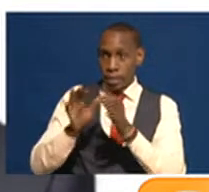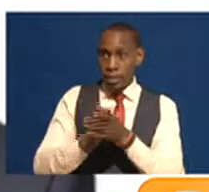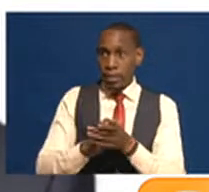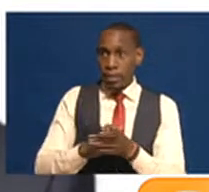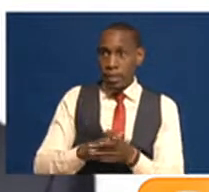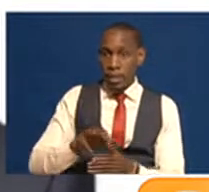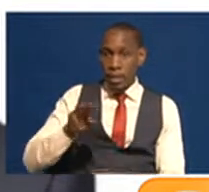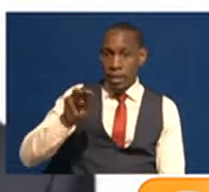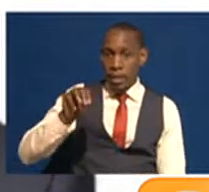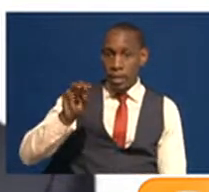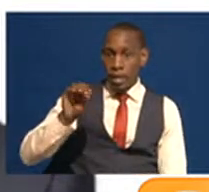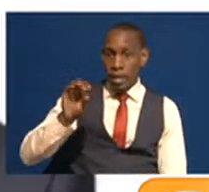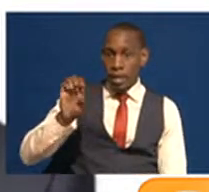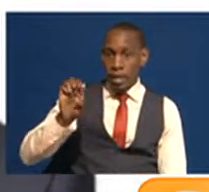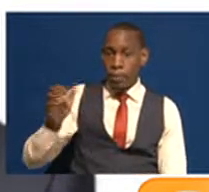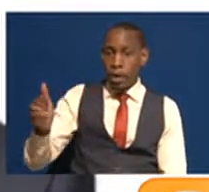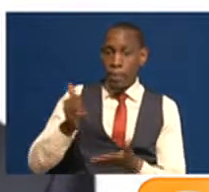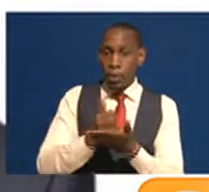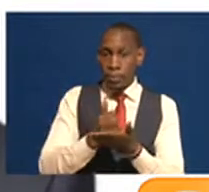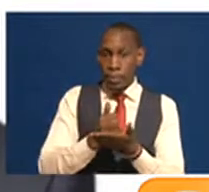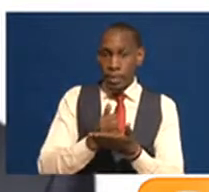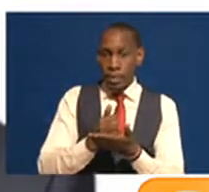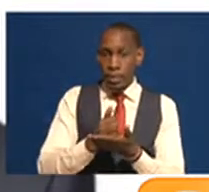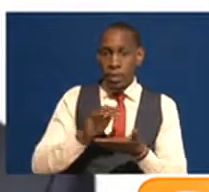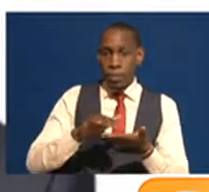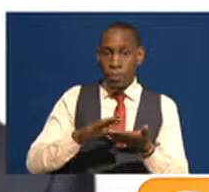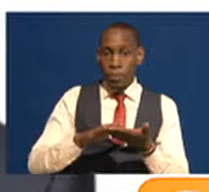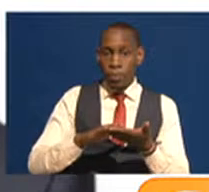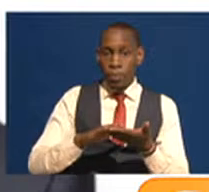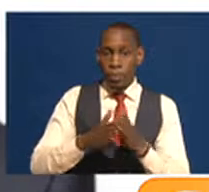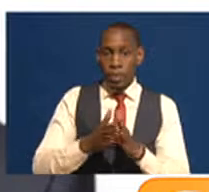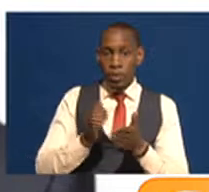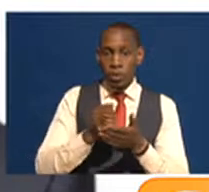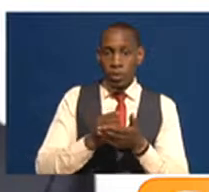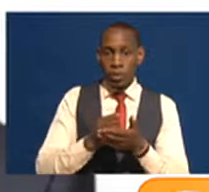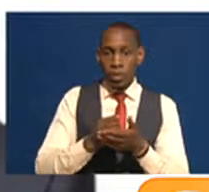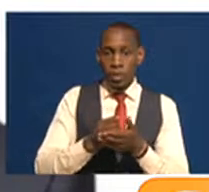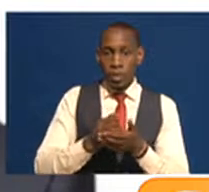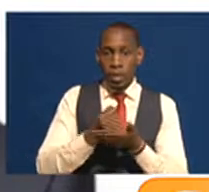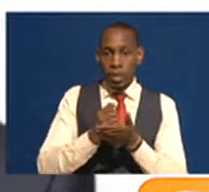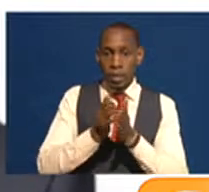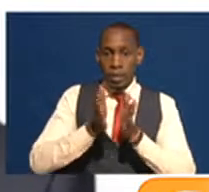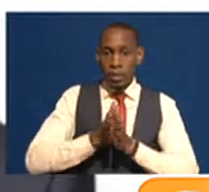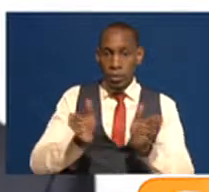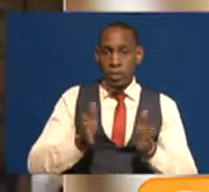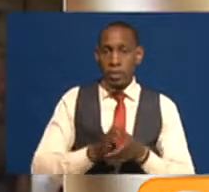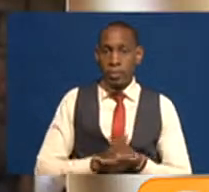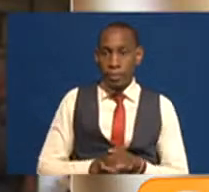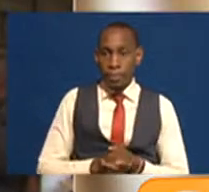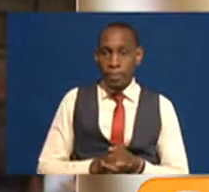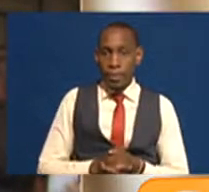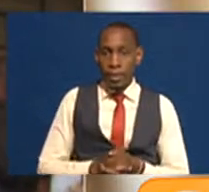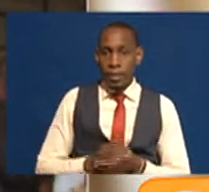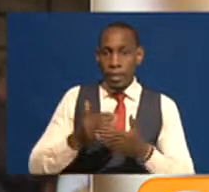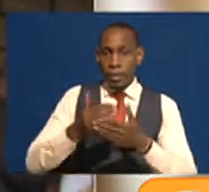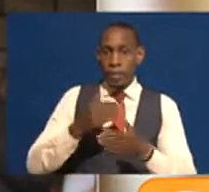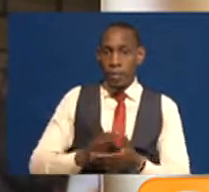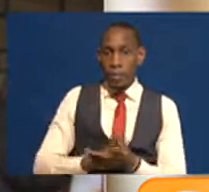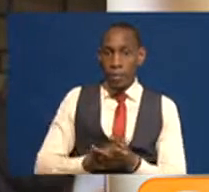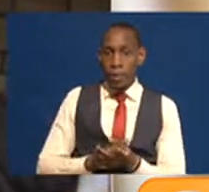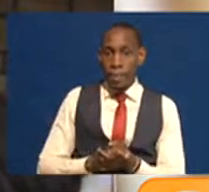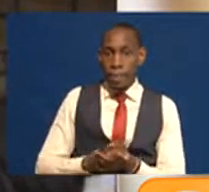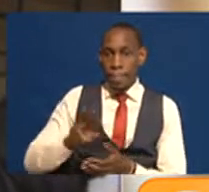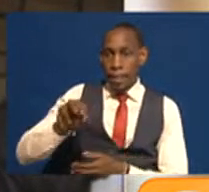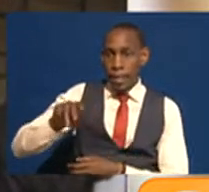Shadrach Mose for appointment as Solicitor General to take over from Ken Ogeto. The former Kitutu